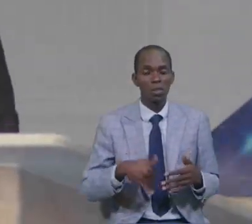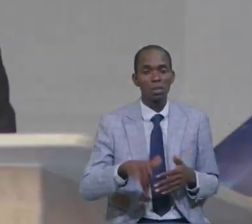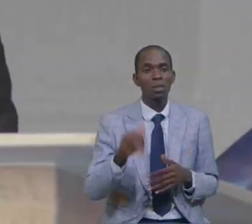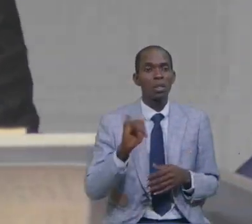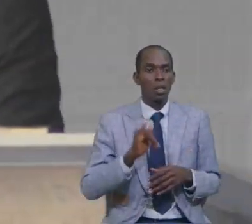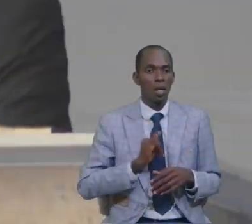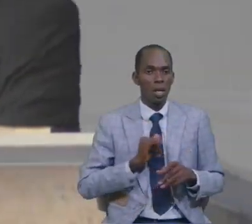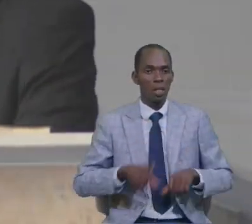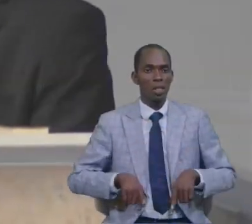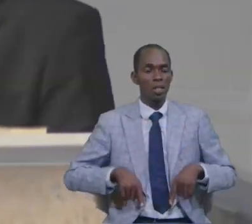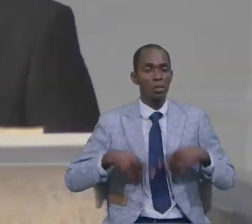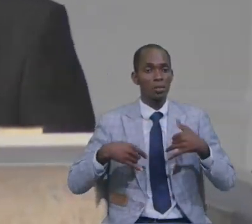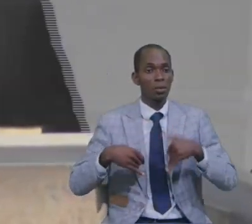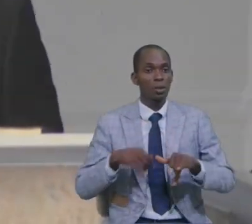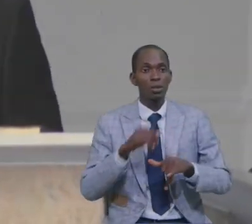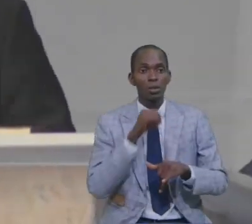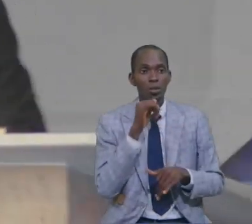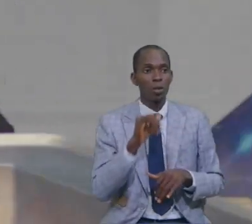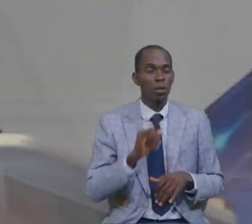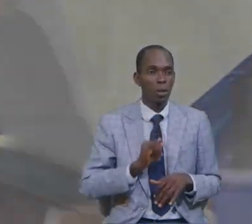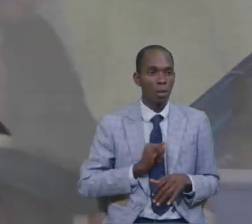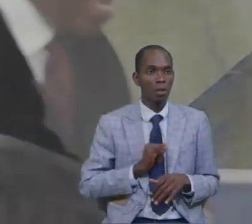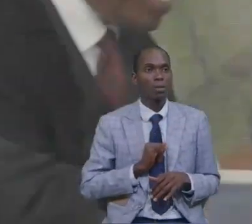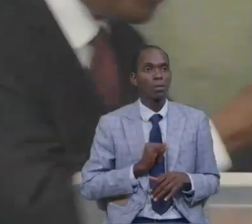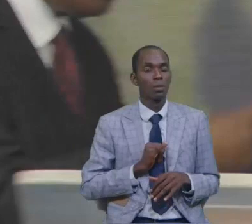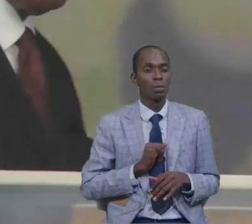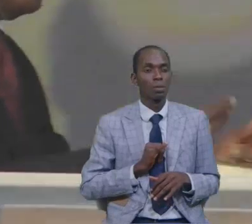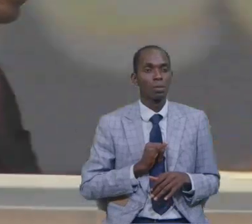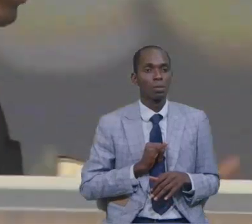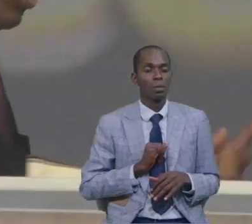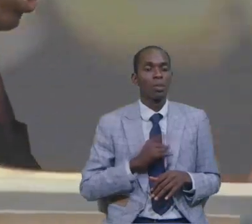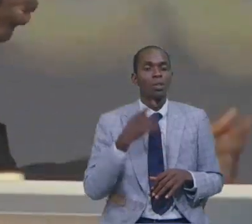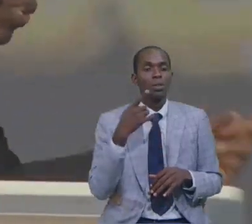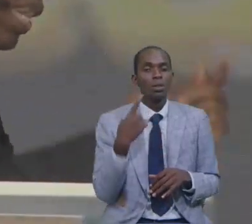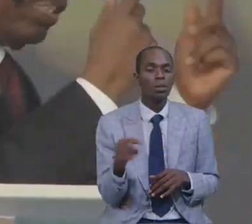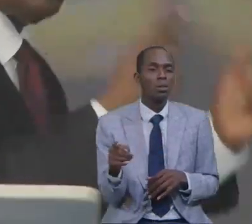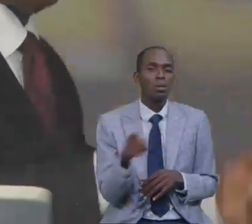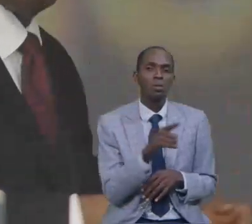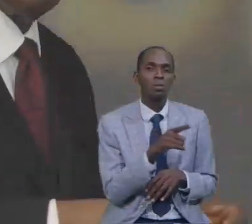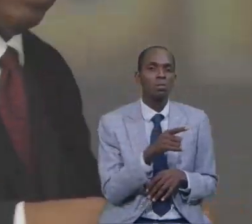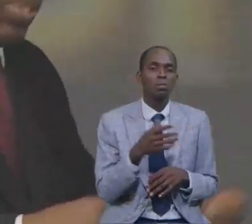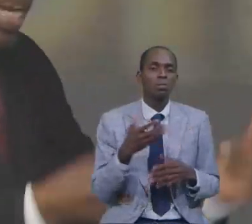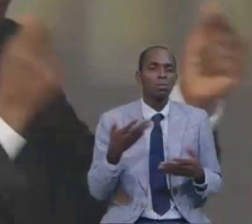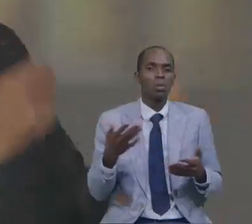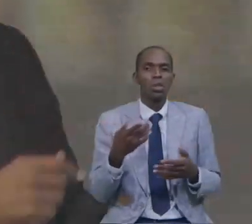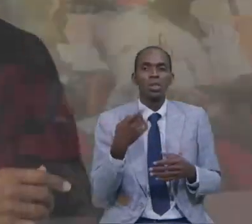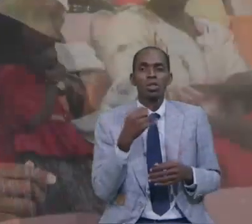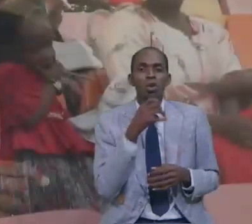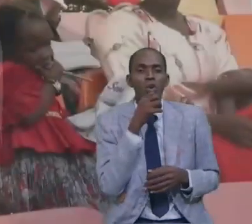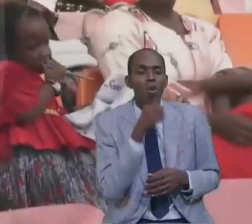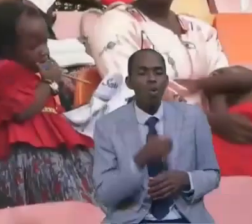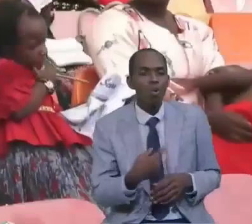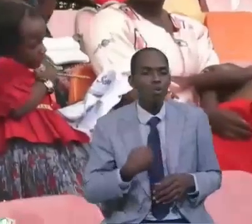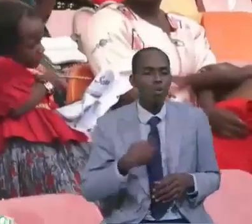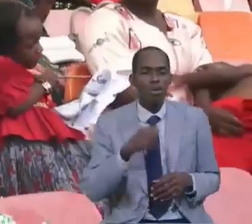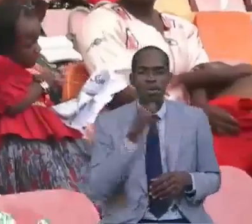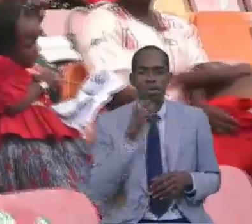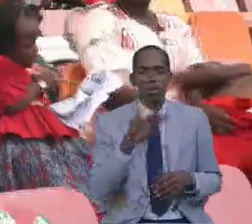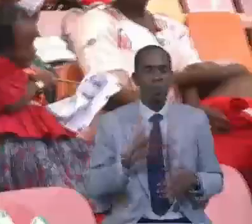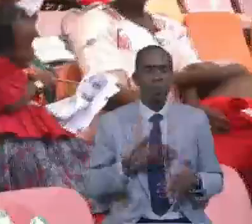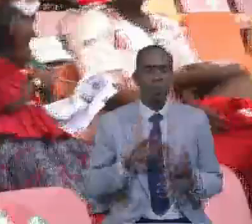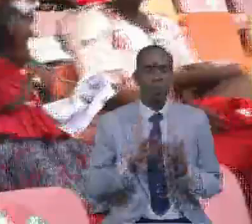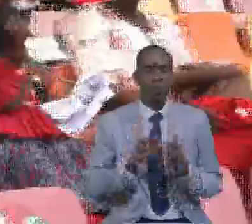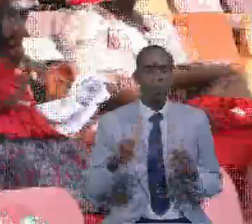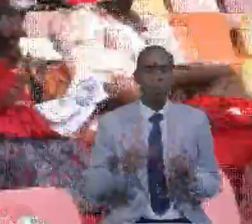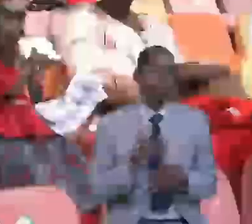alive anymore. The old me that will get angry at, you know, the snapping of the finger. The